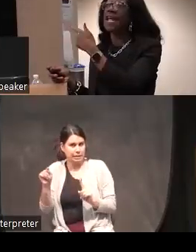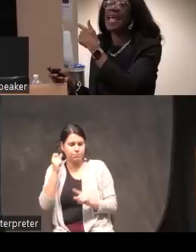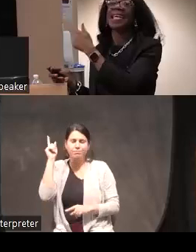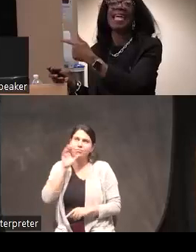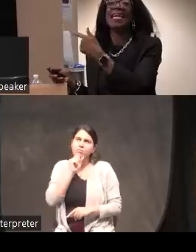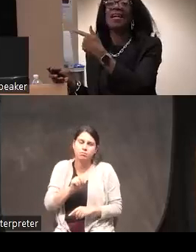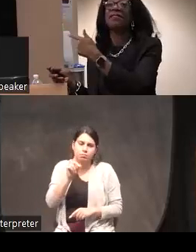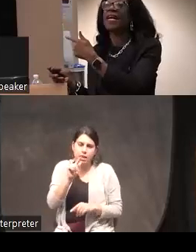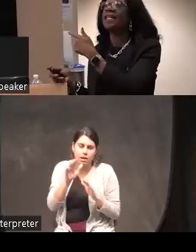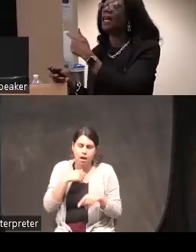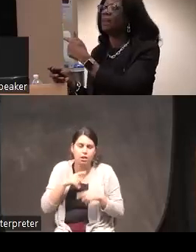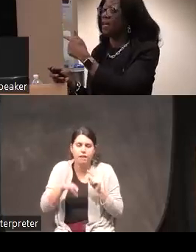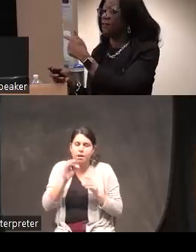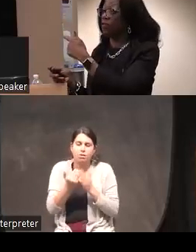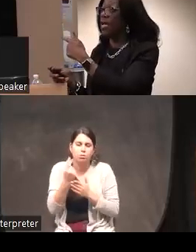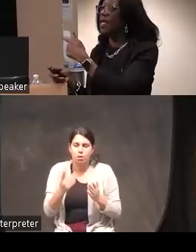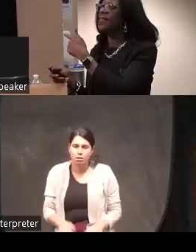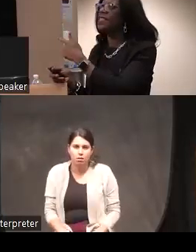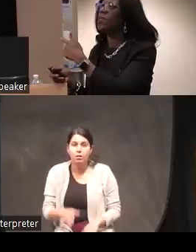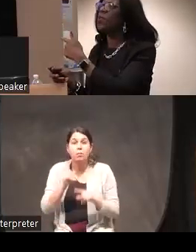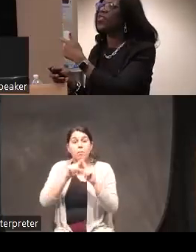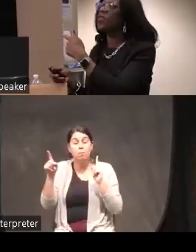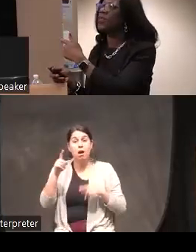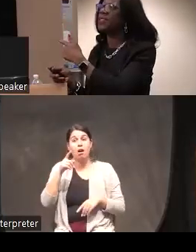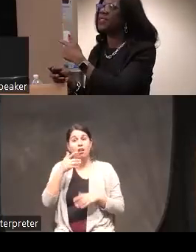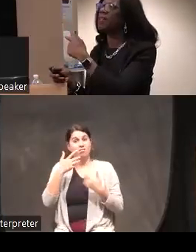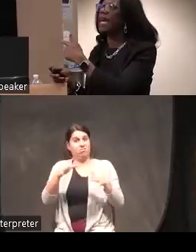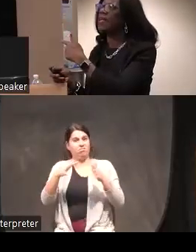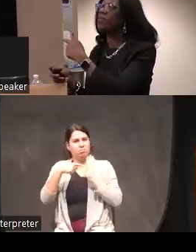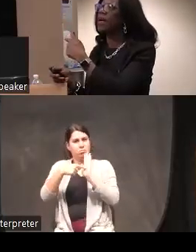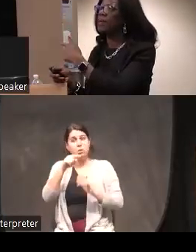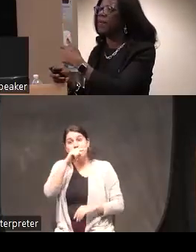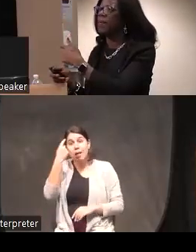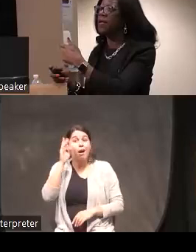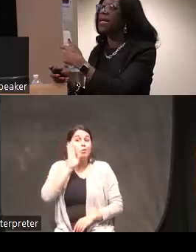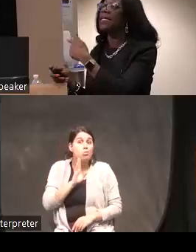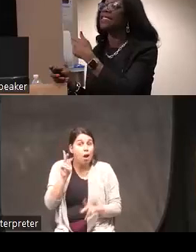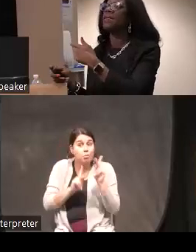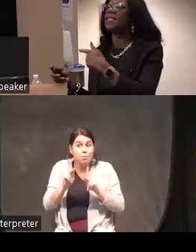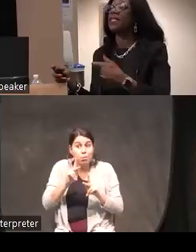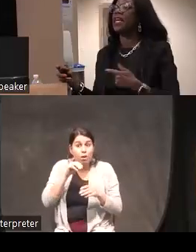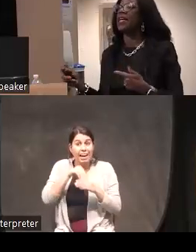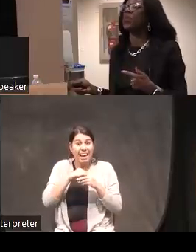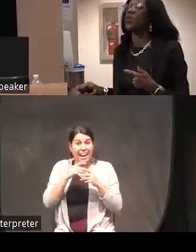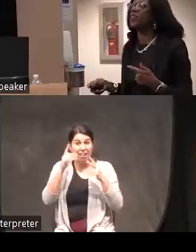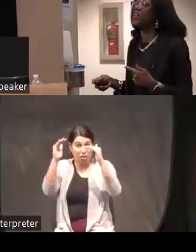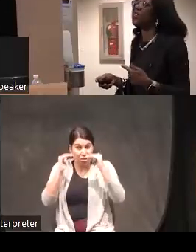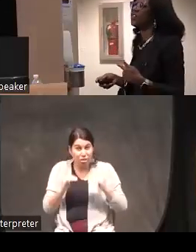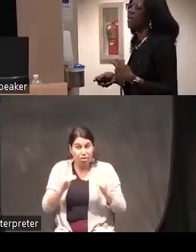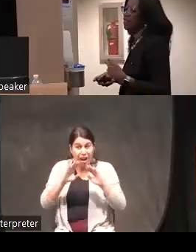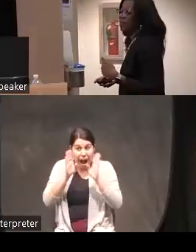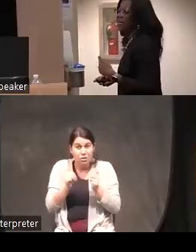old data and I cannot find an update for it. The disproportionate representation of Black and brown people in substandard housing with